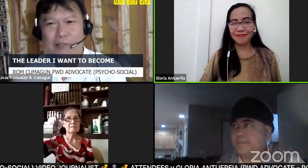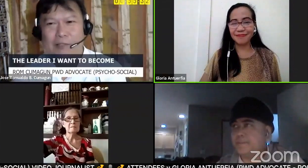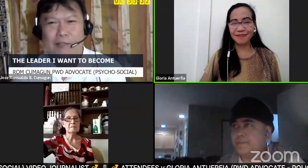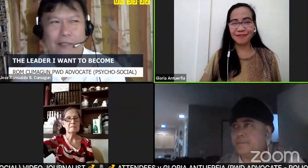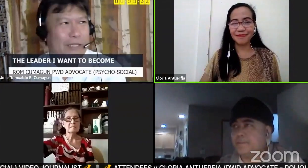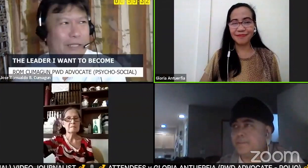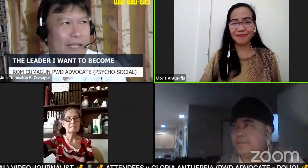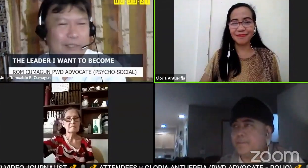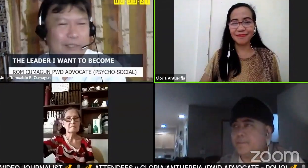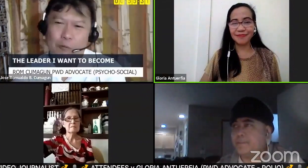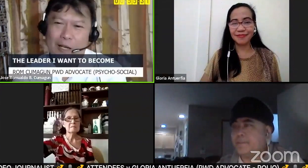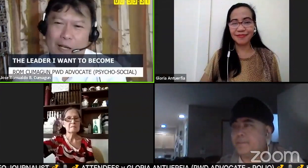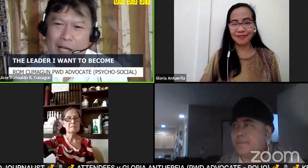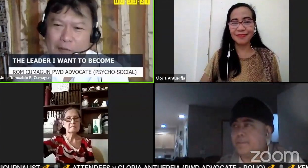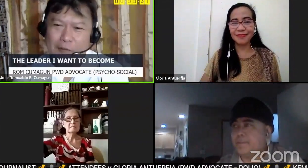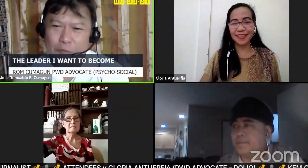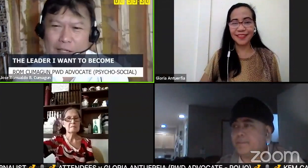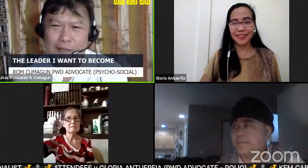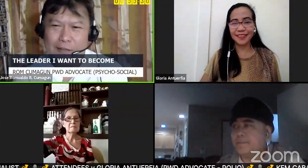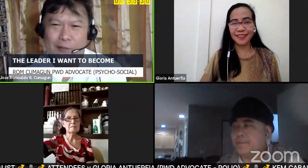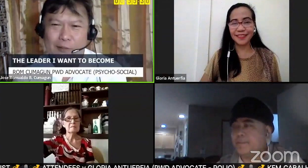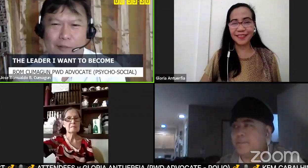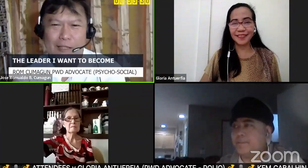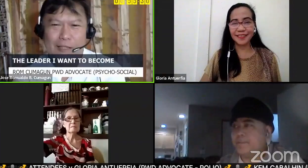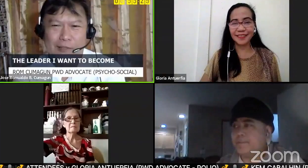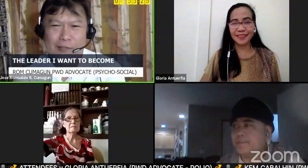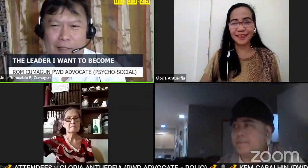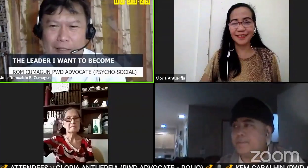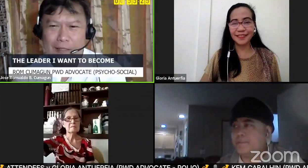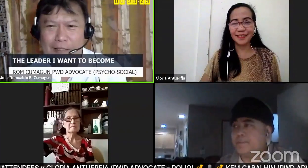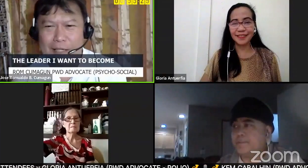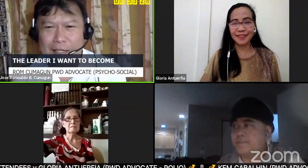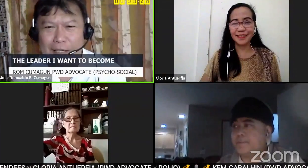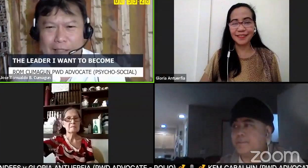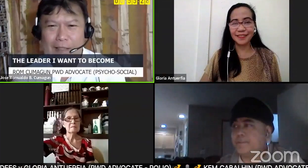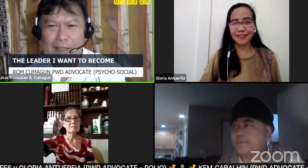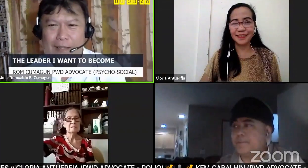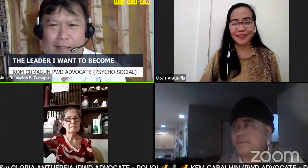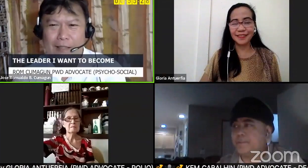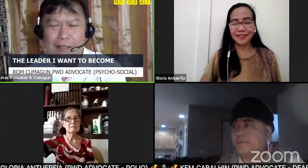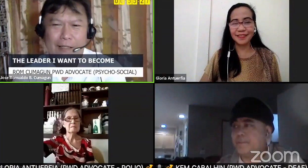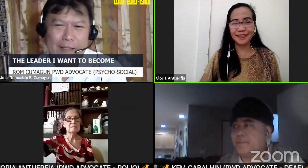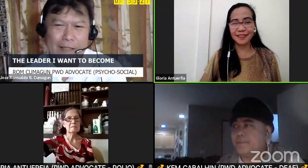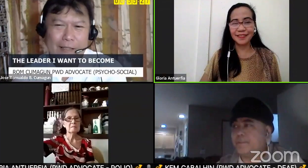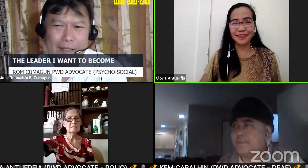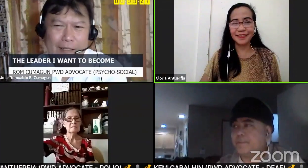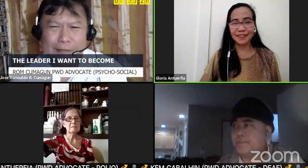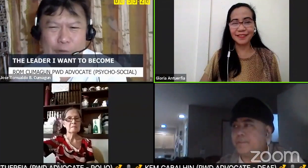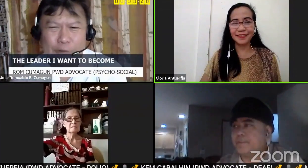have to face. But let's say one out of 100 students, let's say